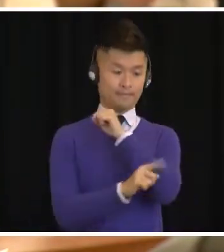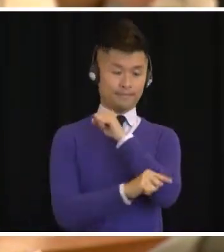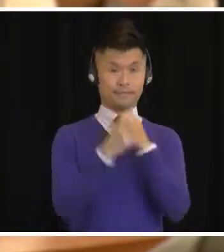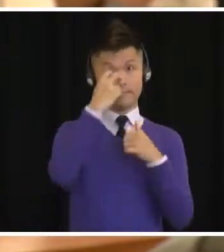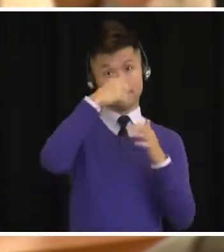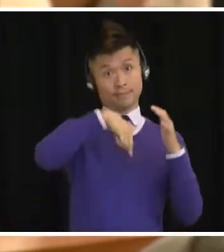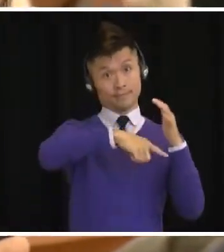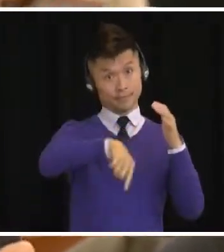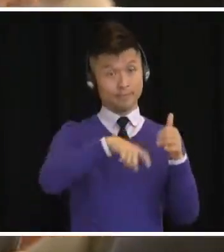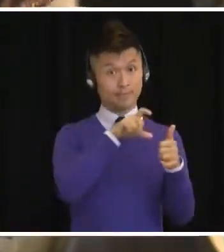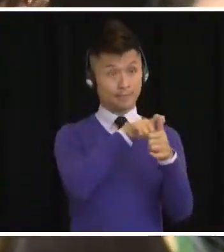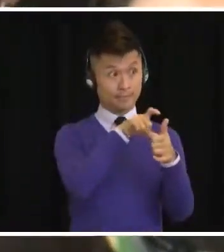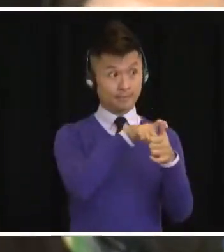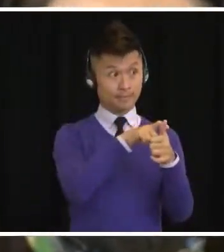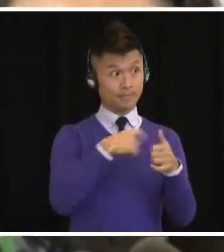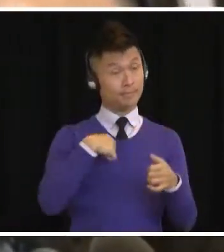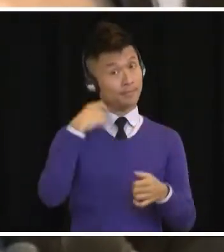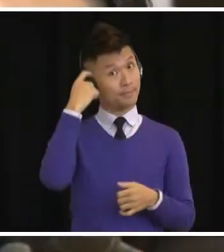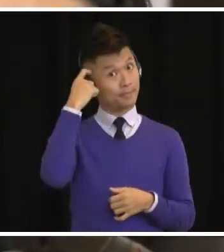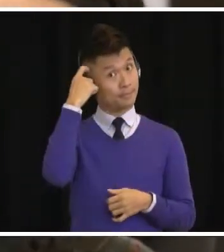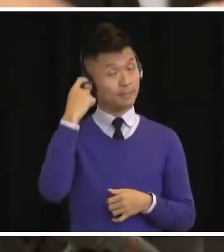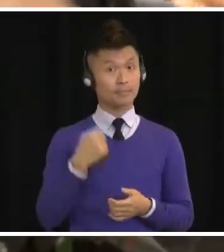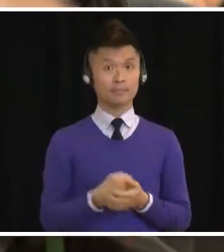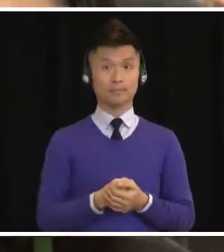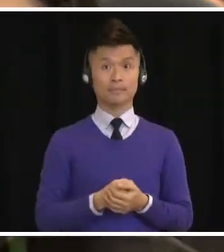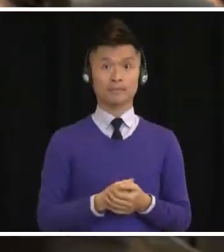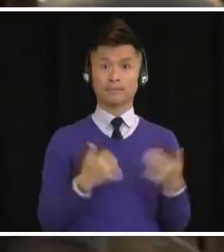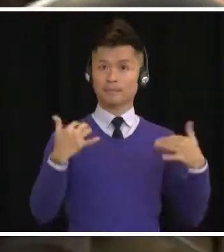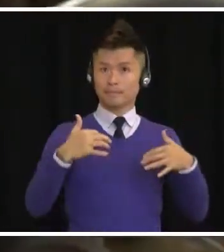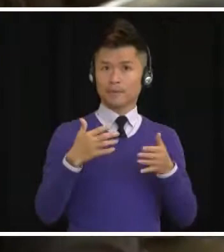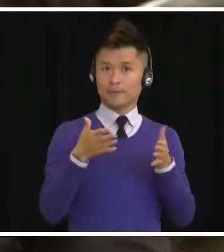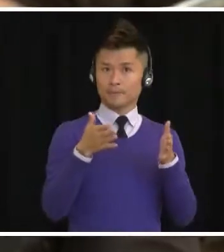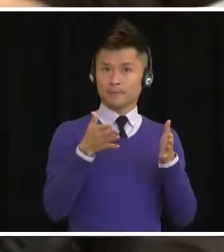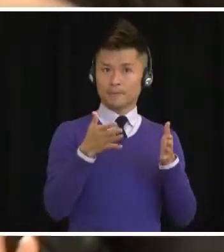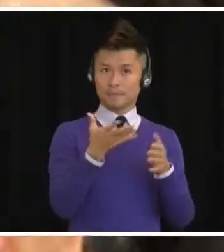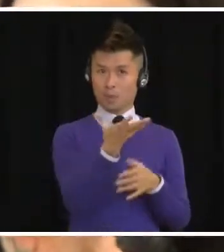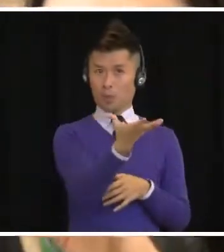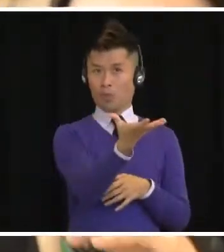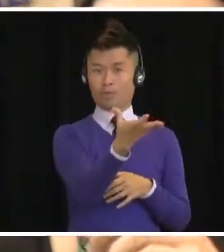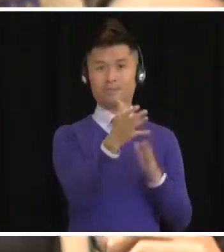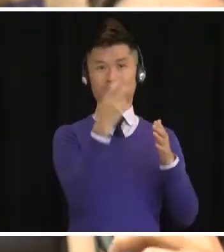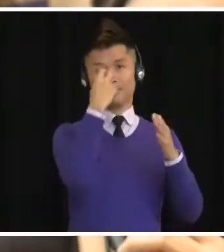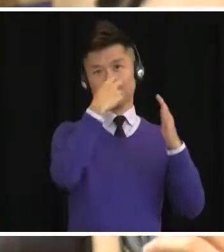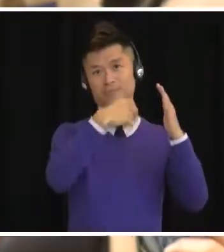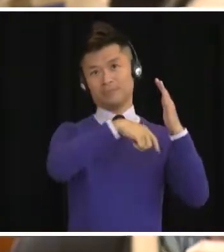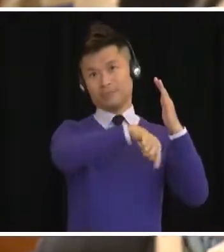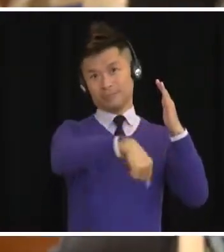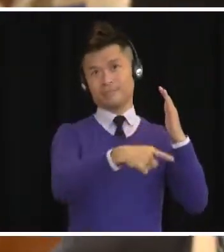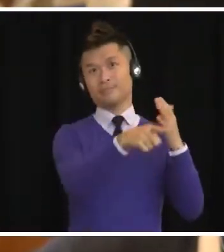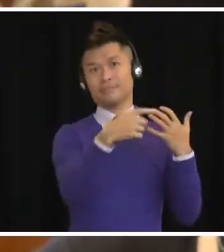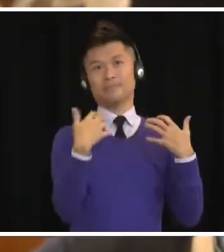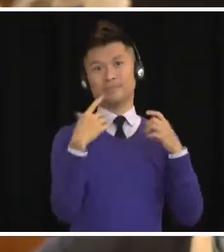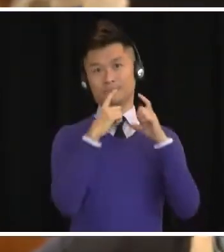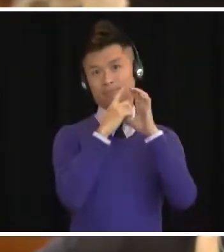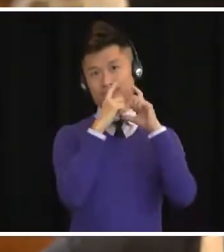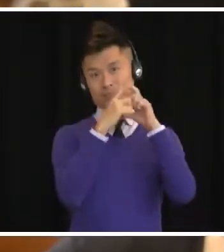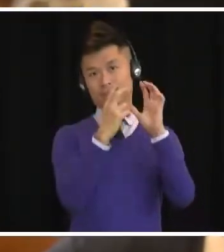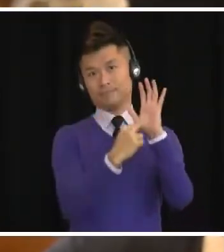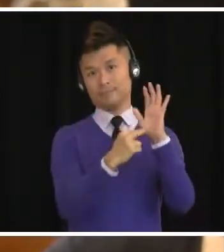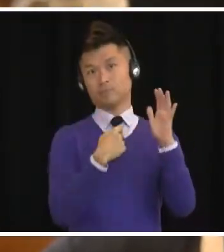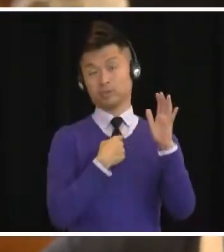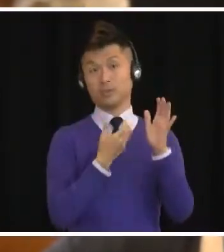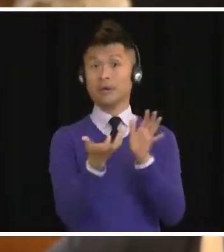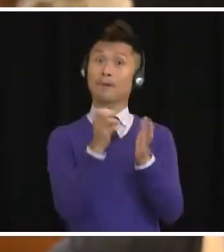talk about the role of Child and Youth Welfare and Rights Promotion Group at the Executive Yuan. So the first